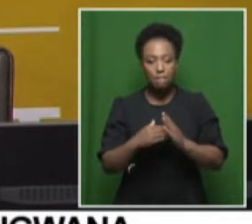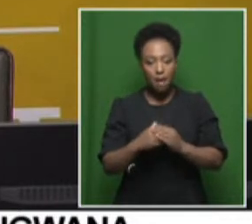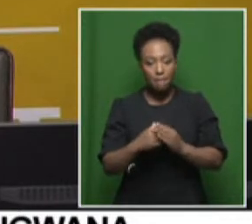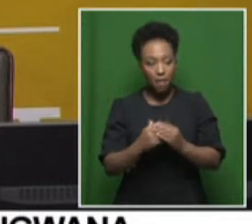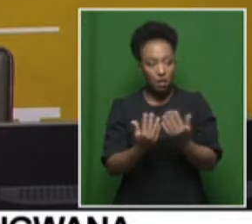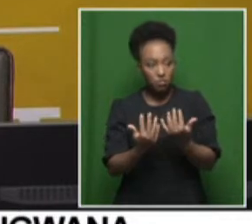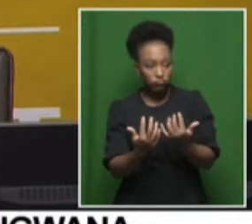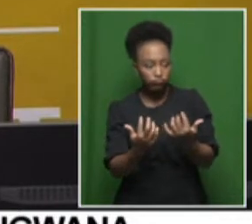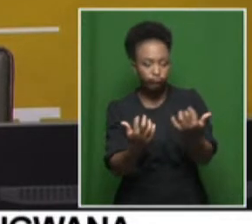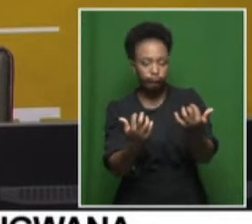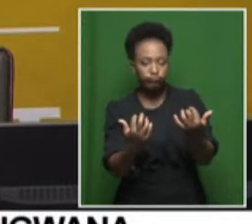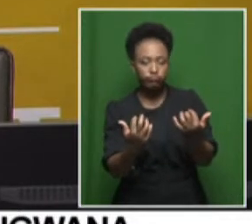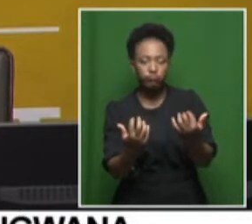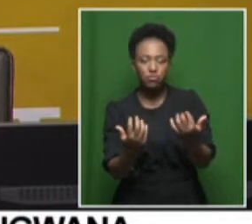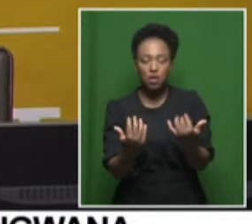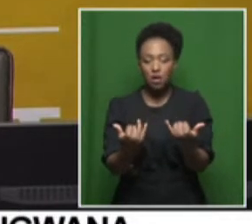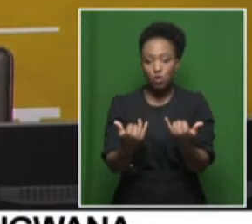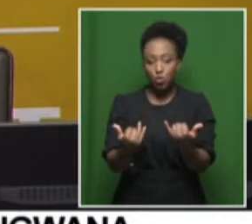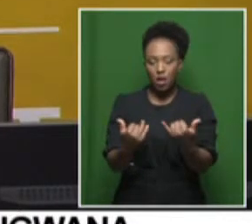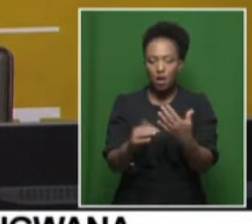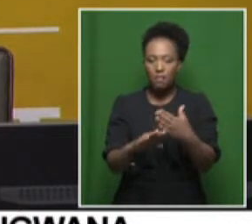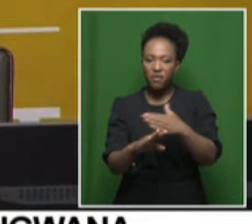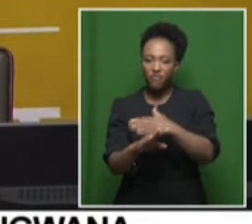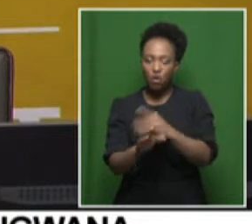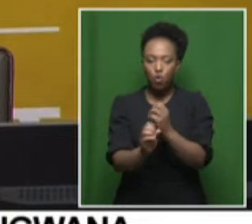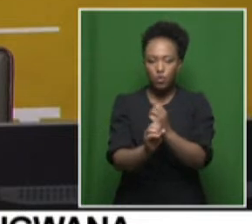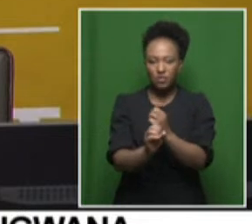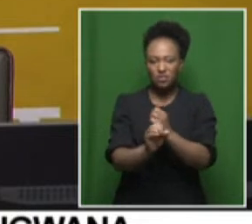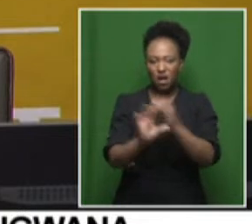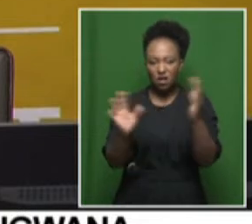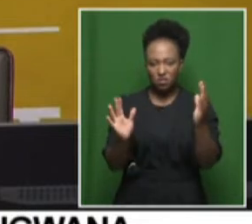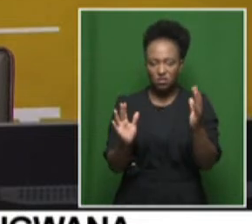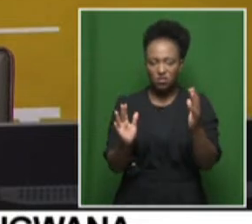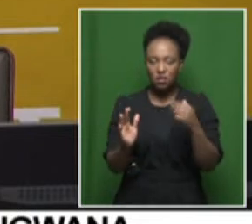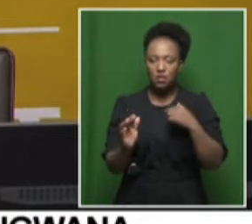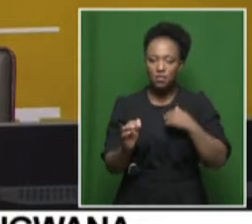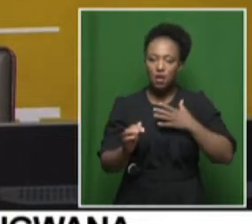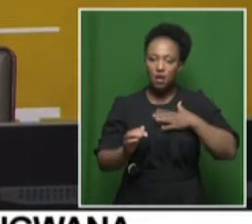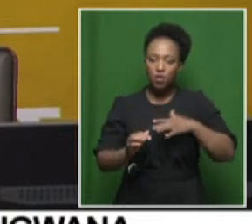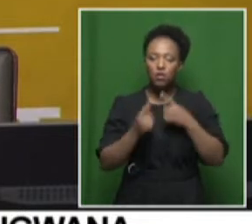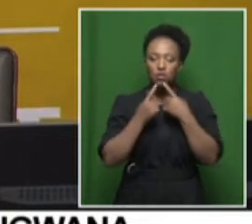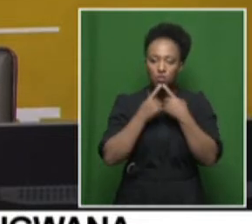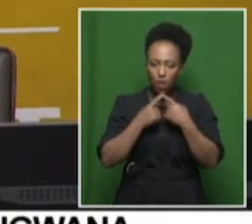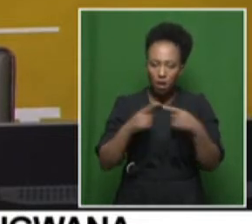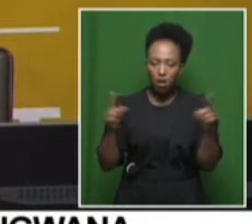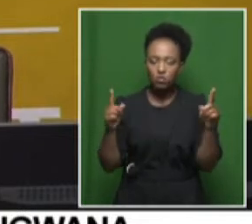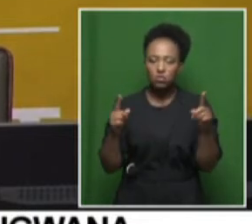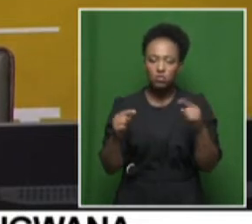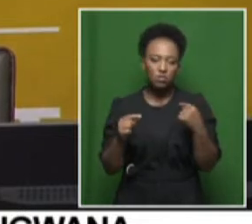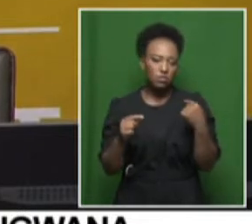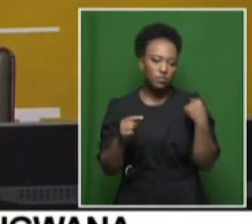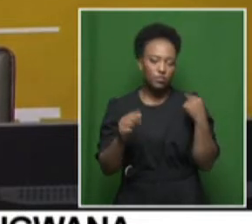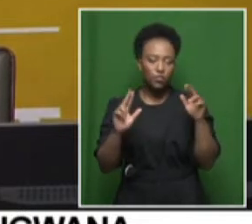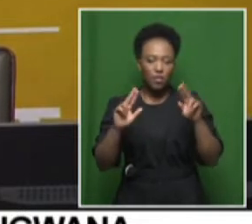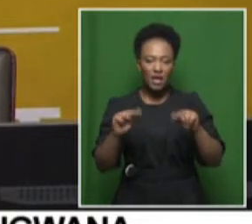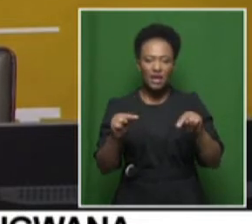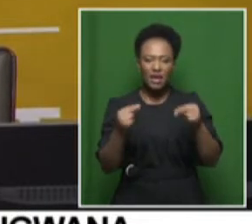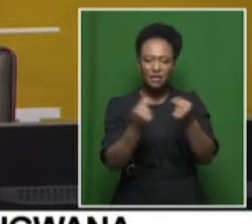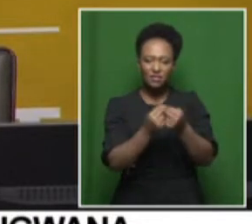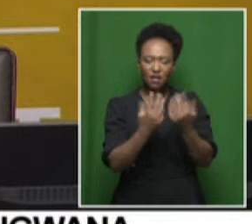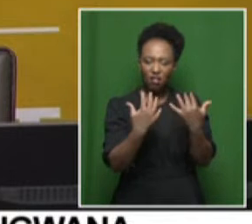before we proceed with today's business, I wish to announce that the vacancies which occurred in the National